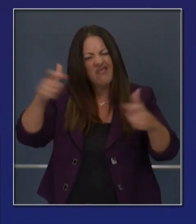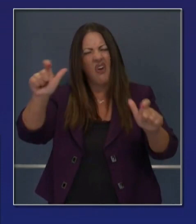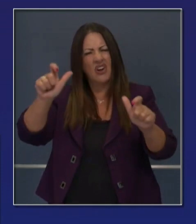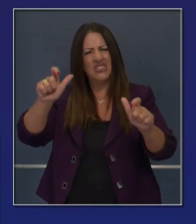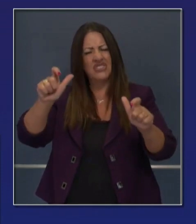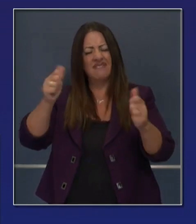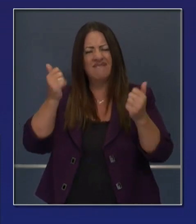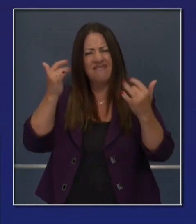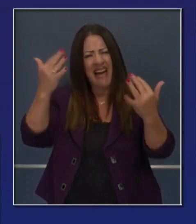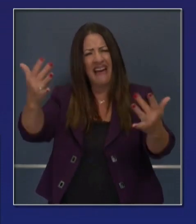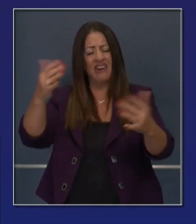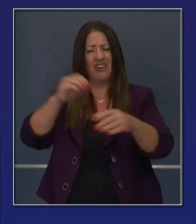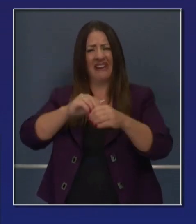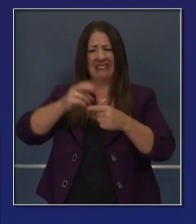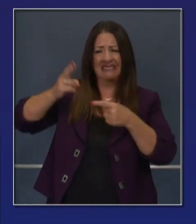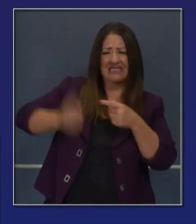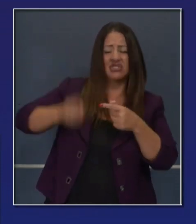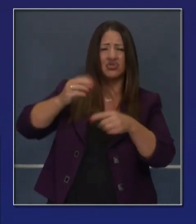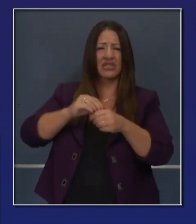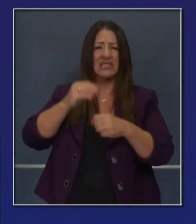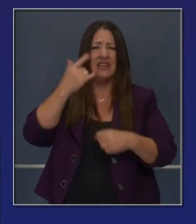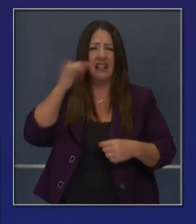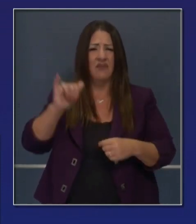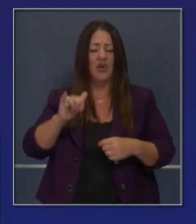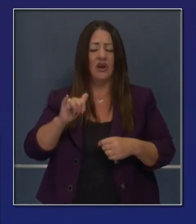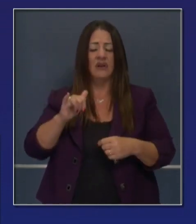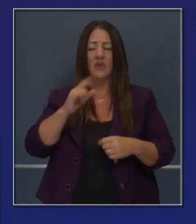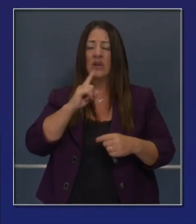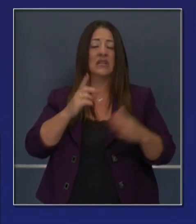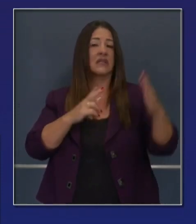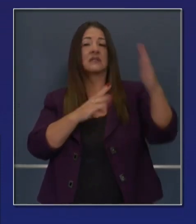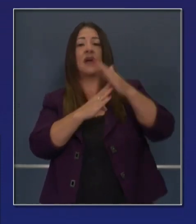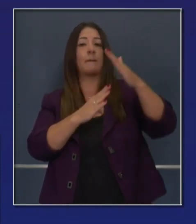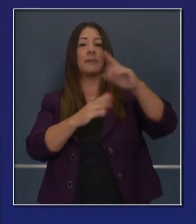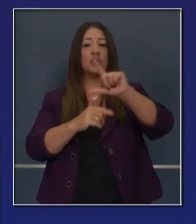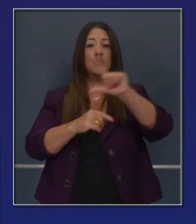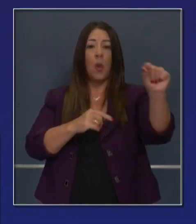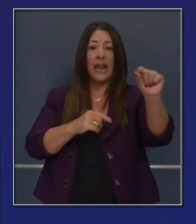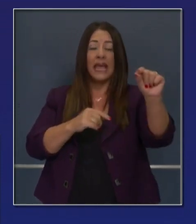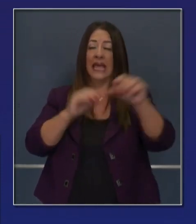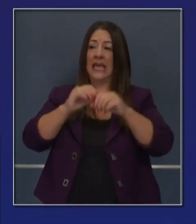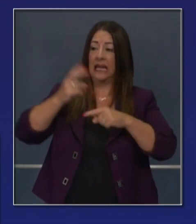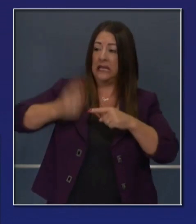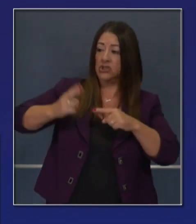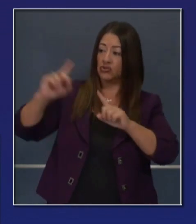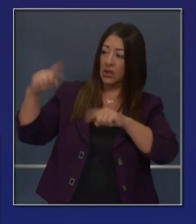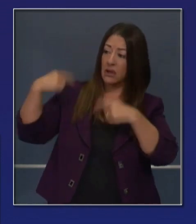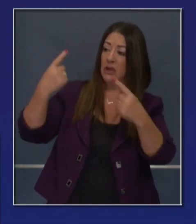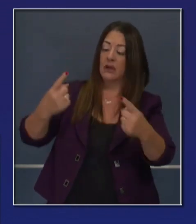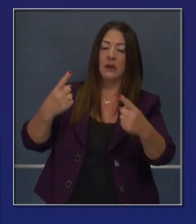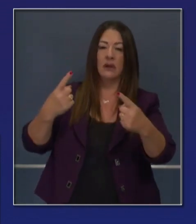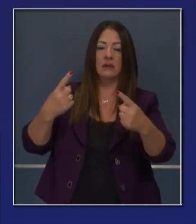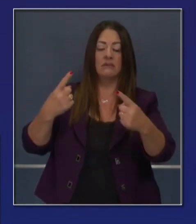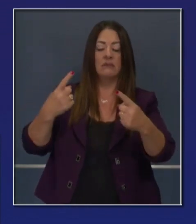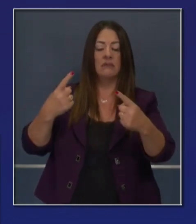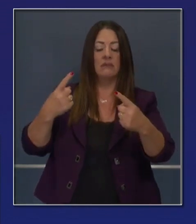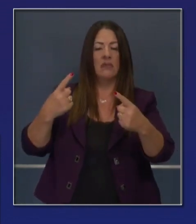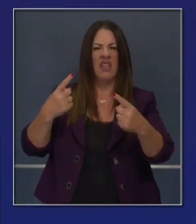6 of the top 20 wildfires in our state's history have occurred